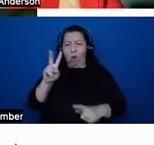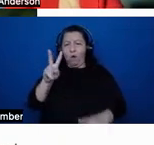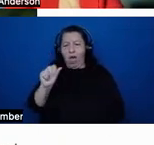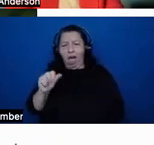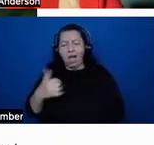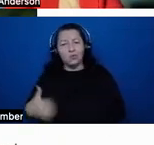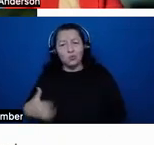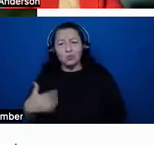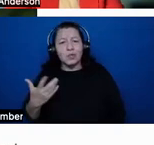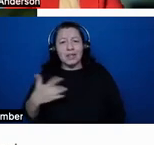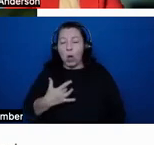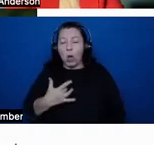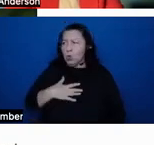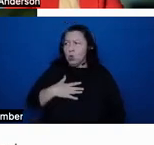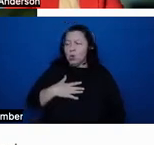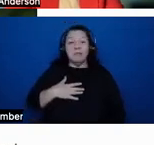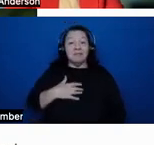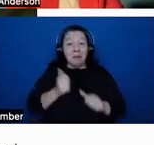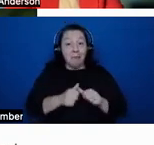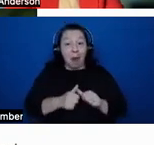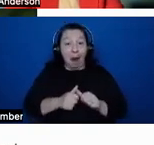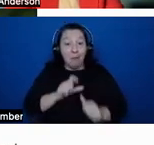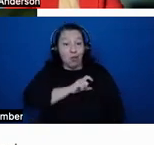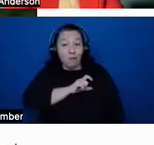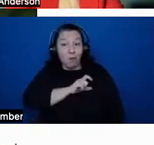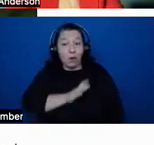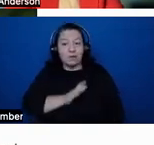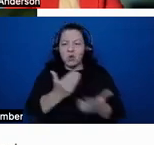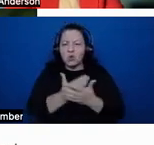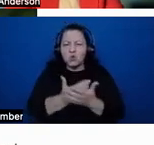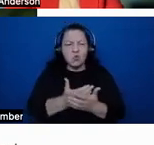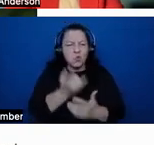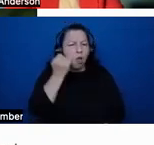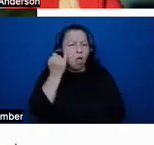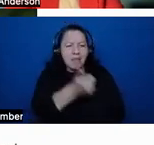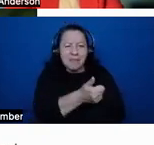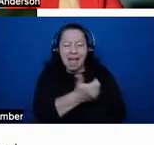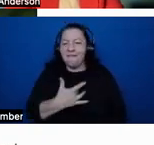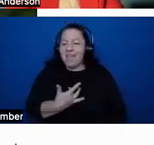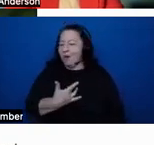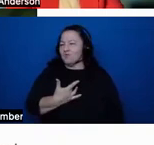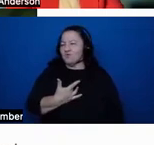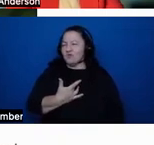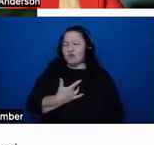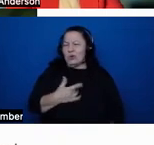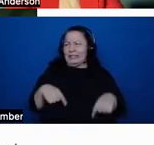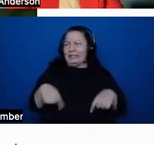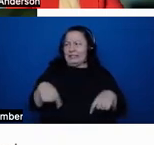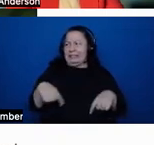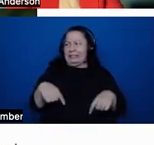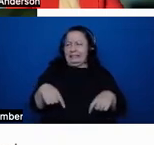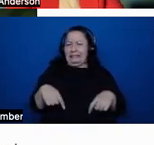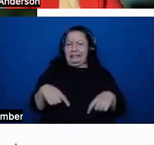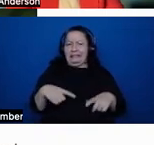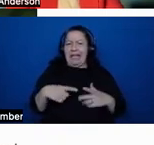remember like the law enforcement who were just, you know, new to the job, feeling very nervous about just, you know, even like naming certain